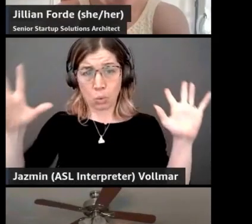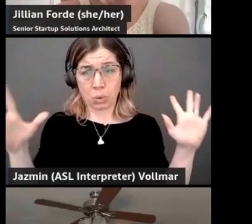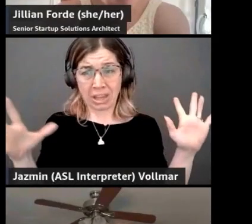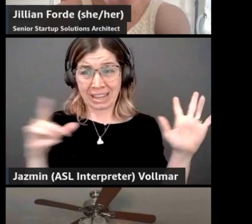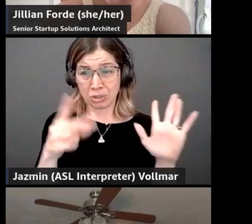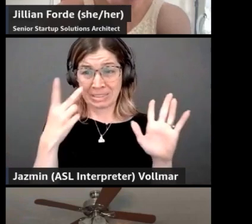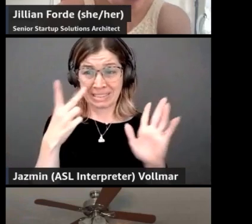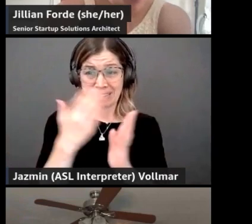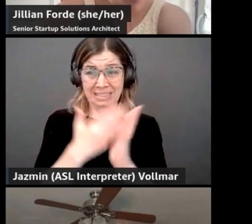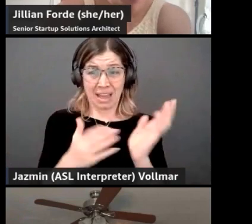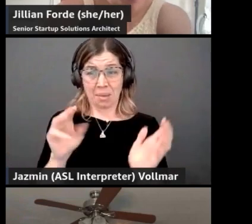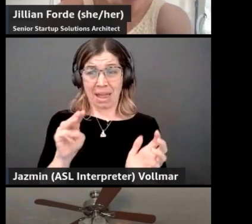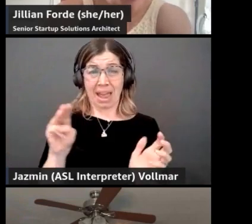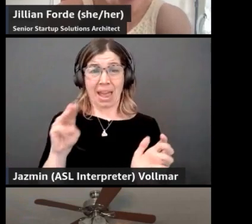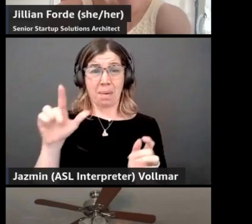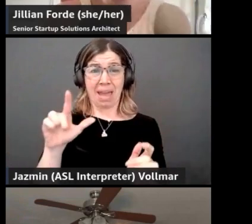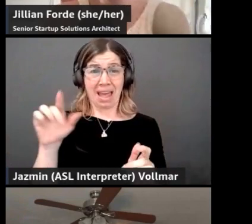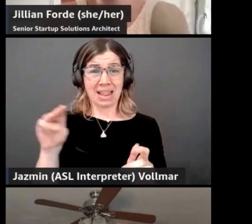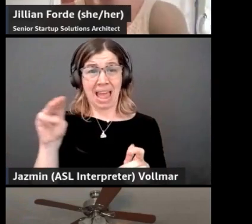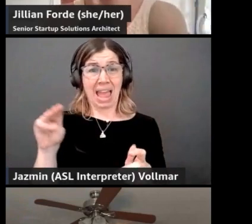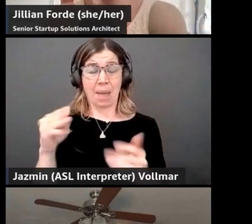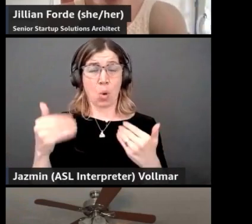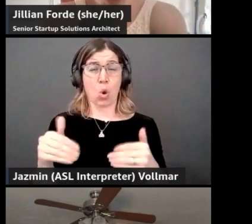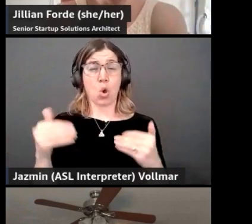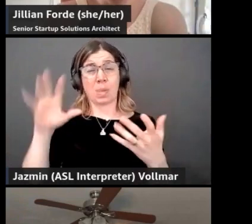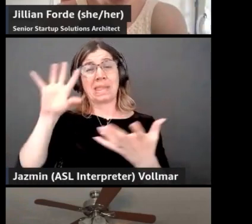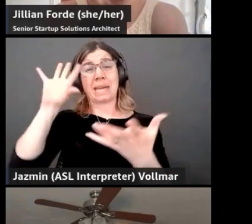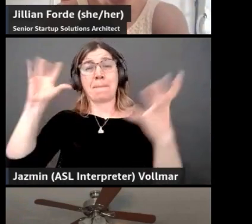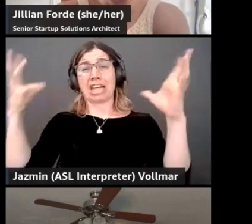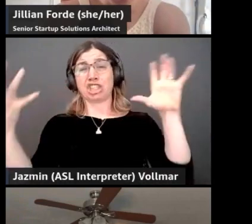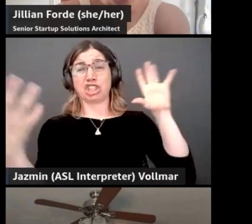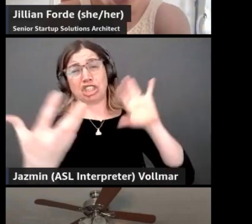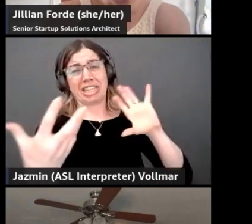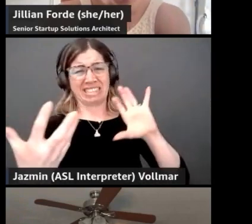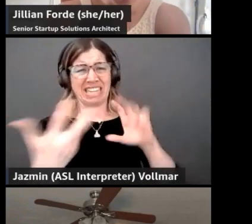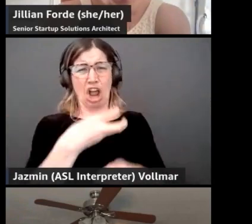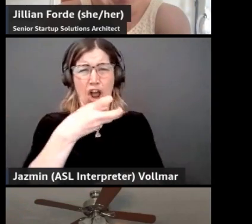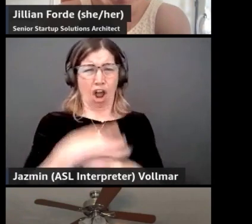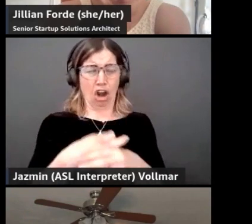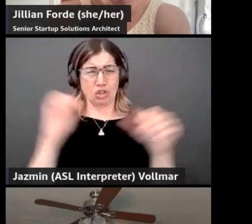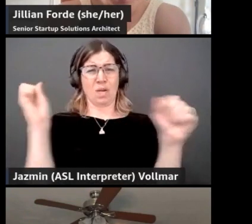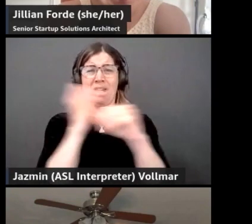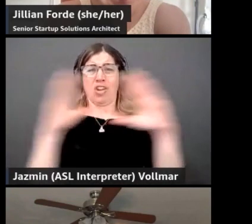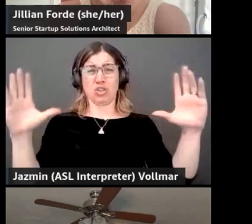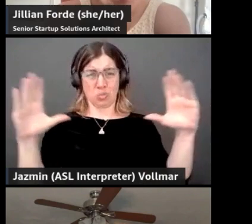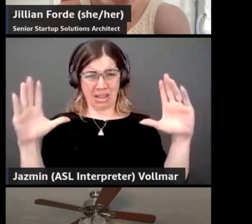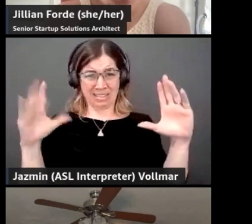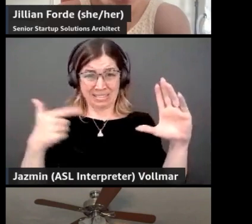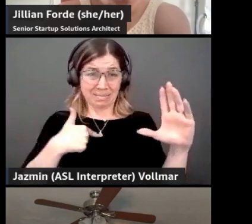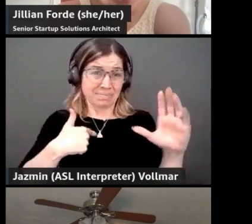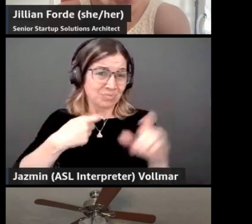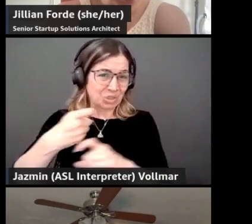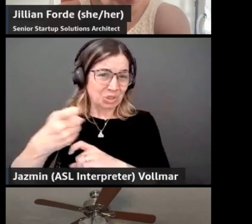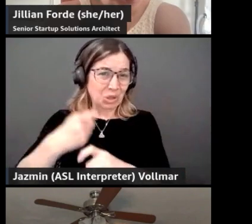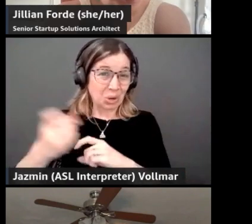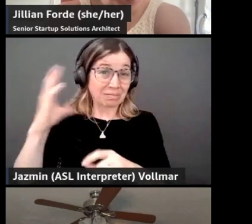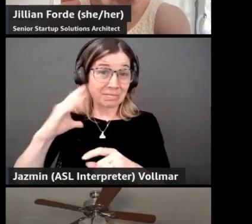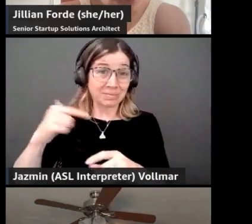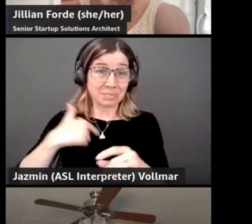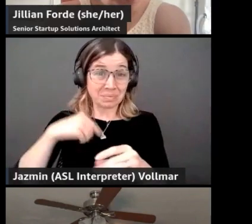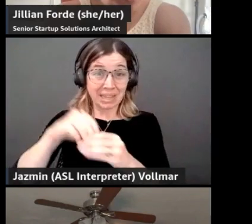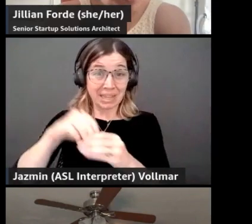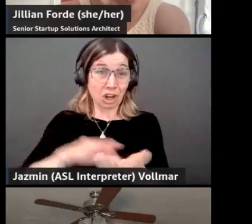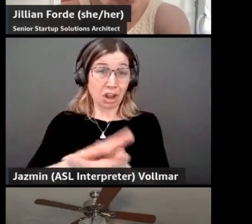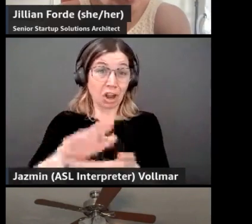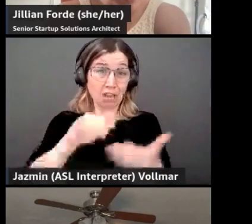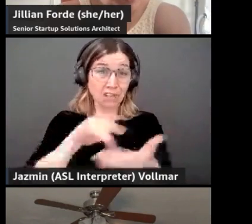is gigantic. It's just so hard to visualize. I like to joke when I was in college studying machine learning, which, believe it